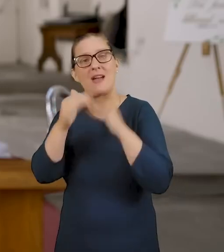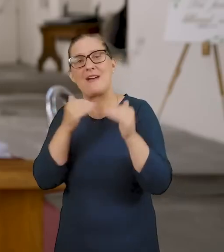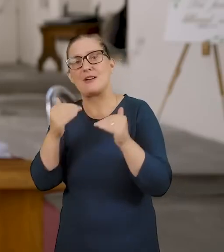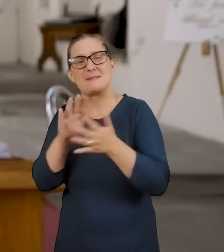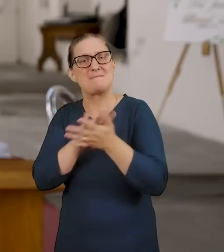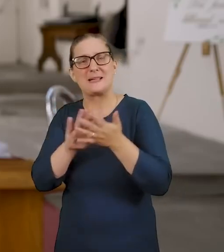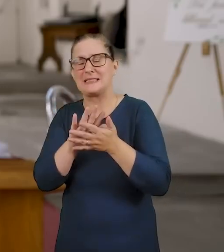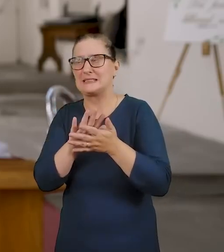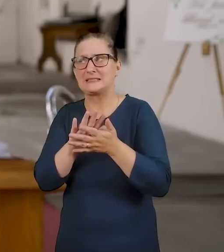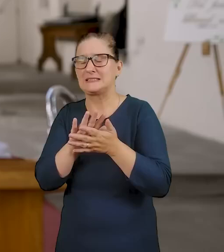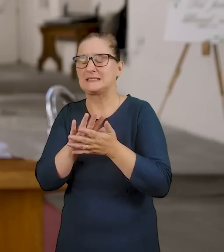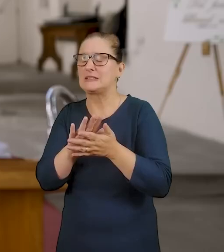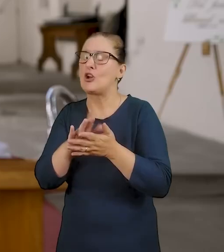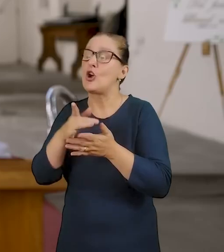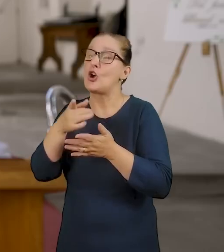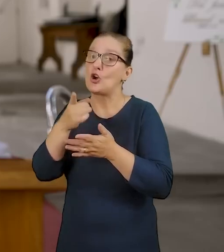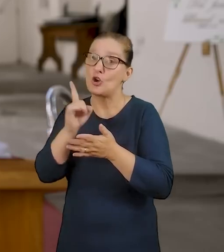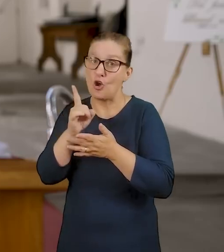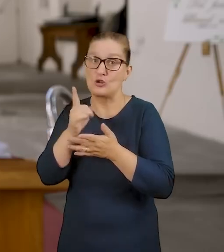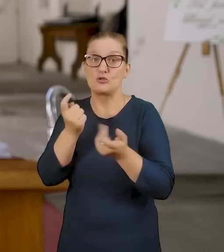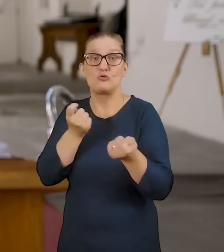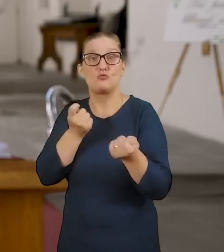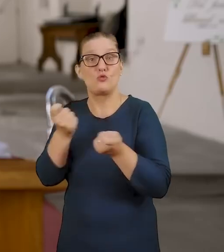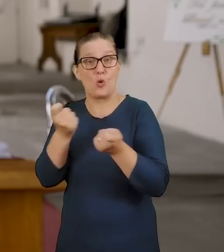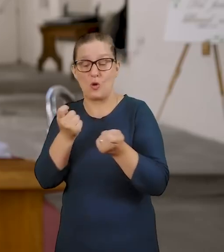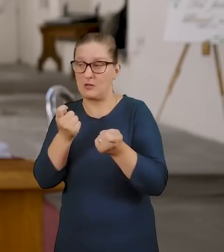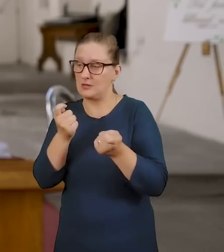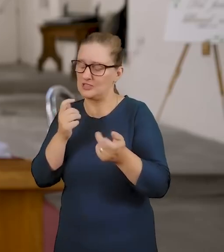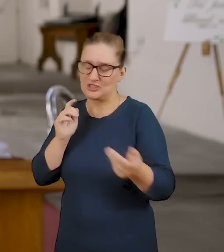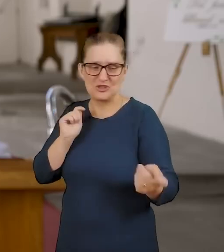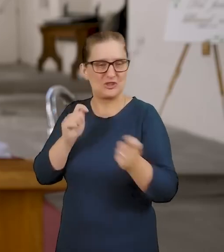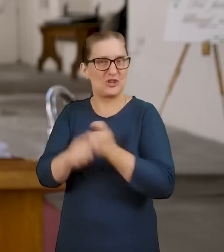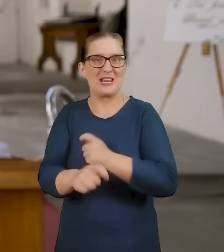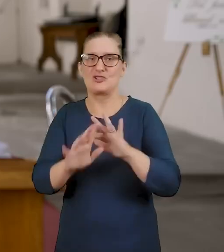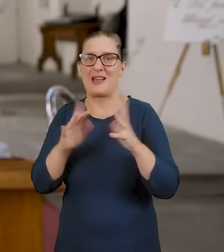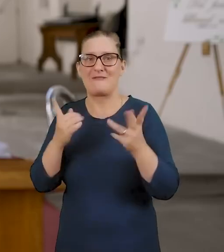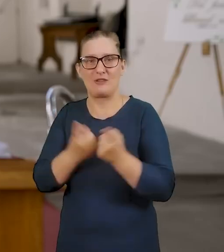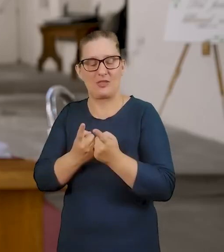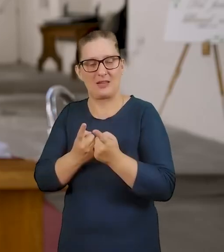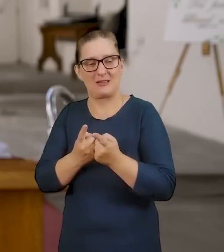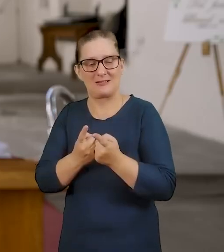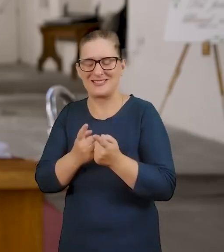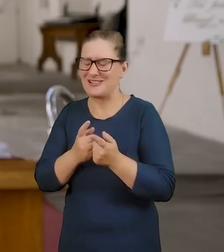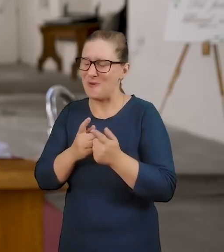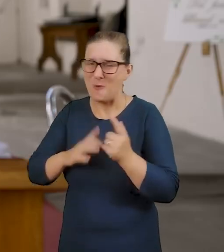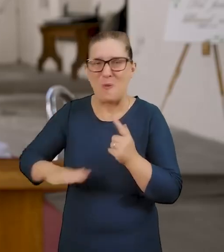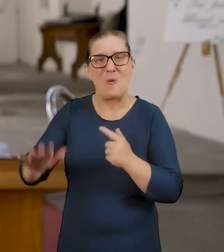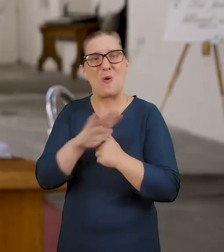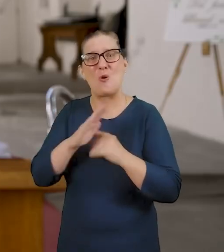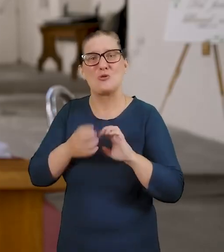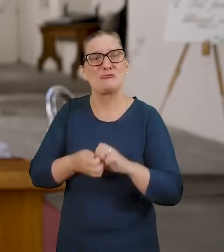or kingdom of heaven doesn't mean that. It means God's sovereign saving rule coming to transform